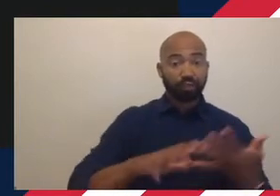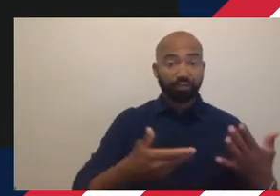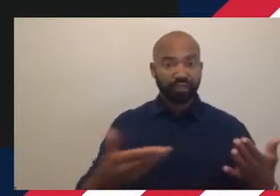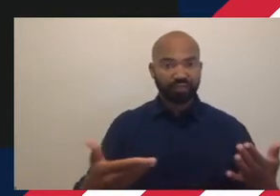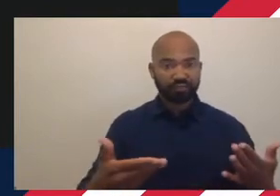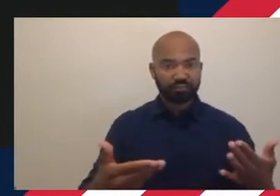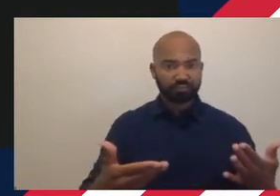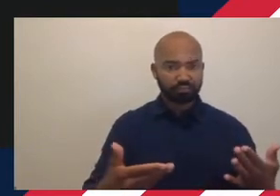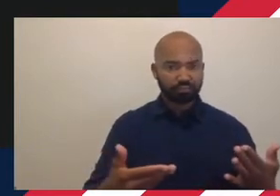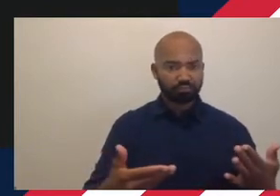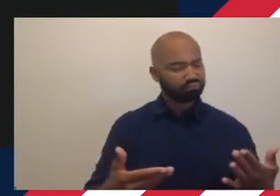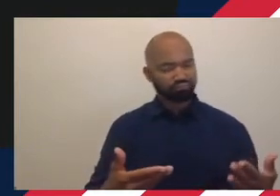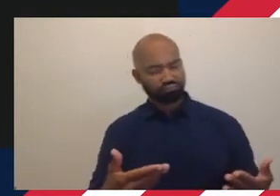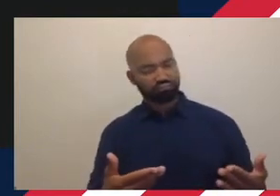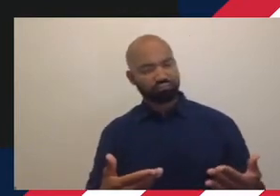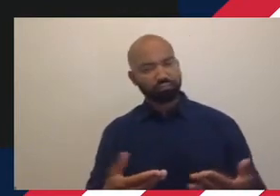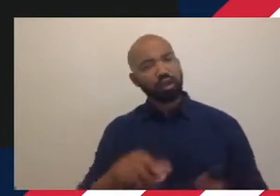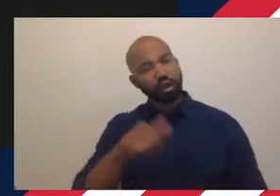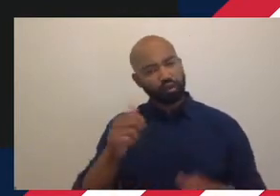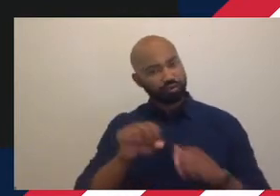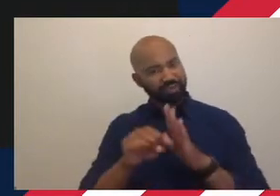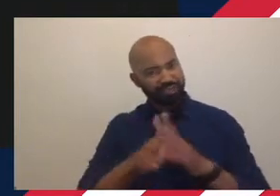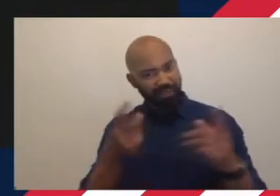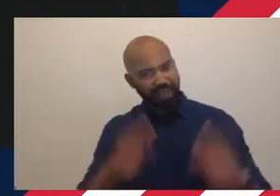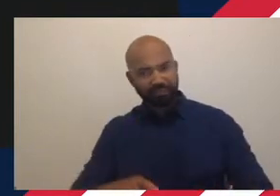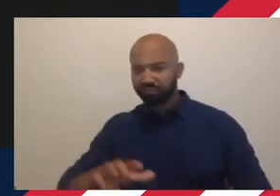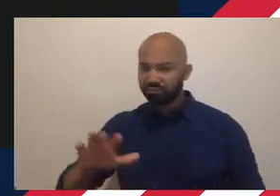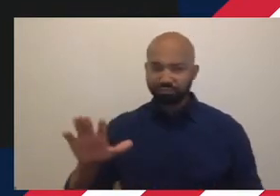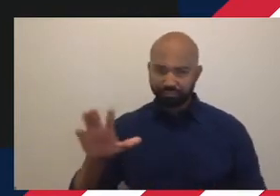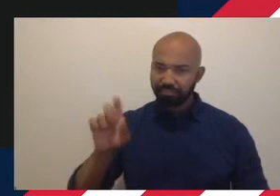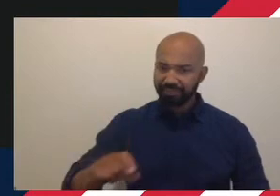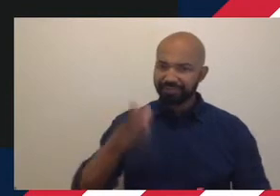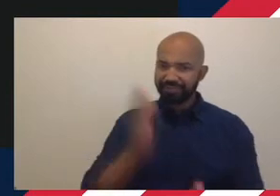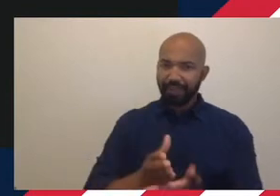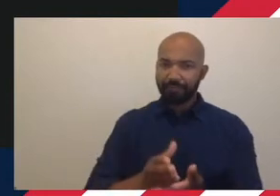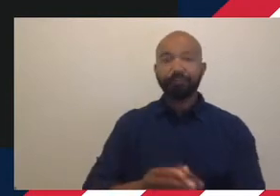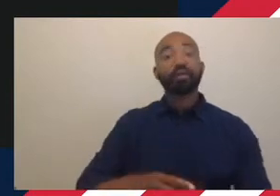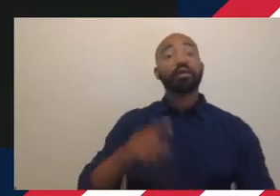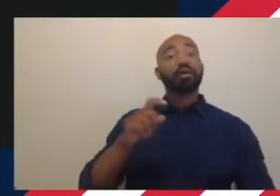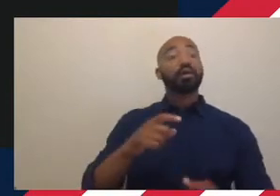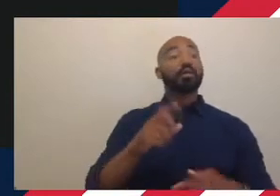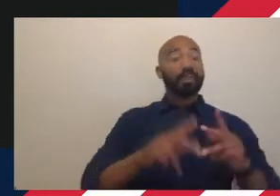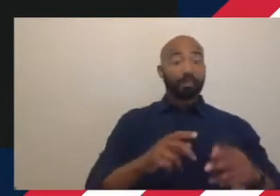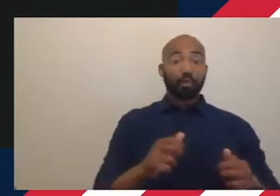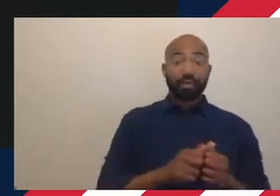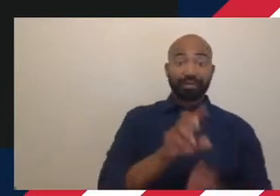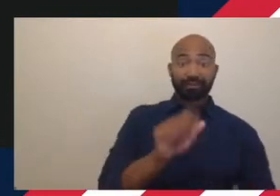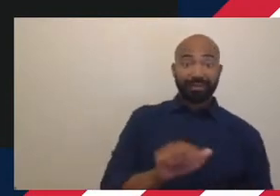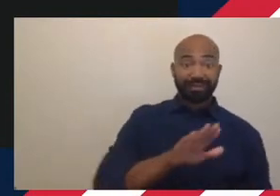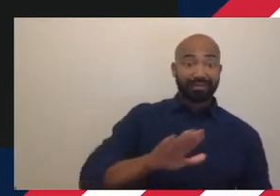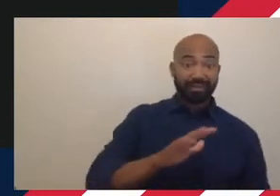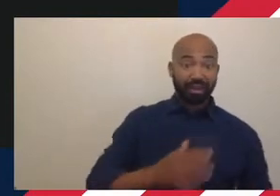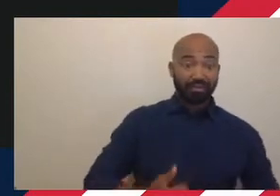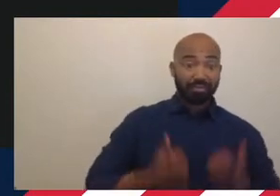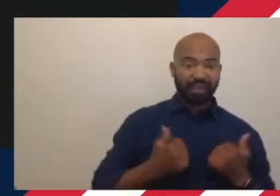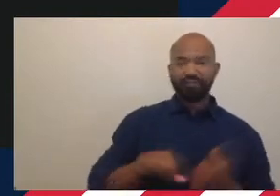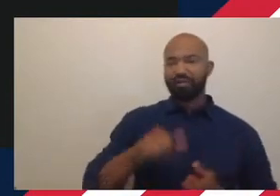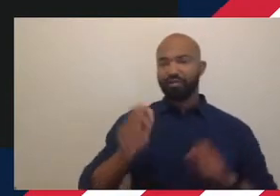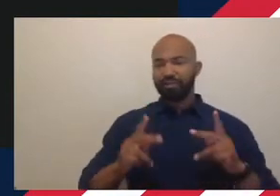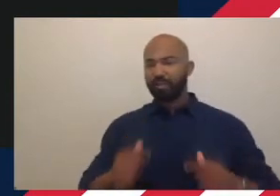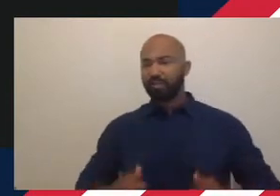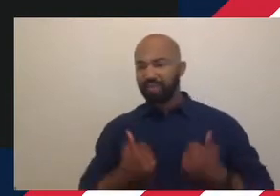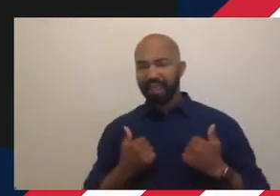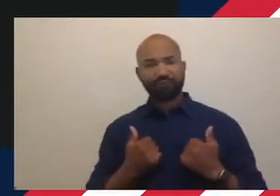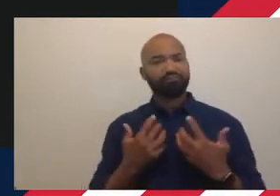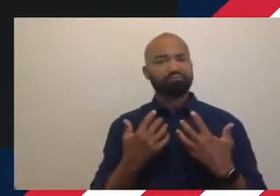has to stop. We value people with disabilities along with everyone else as deserving of healthcare. It's not a